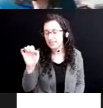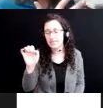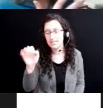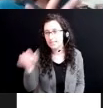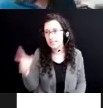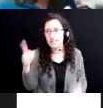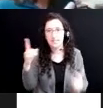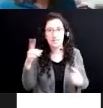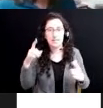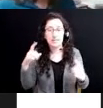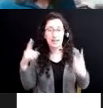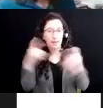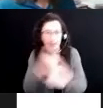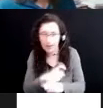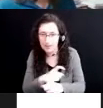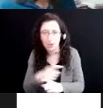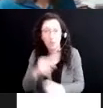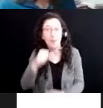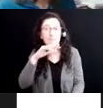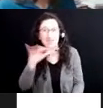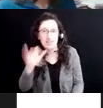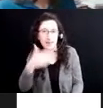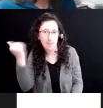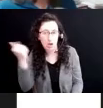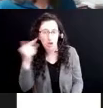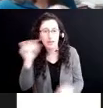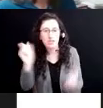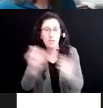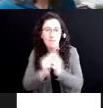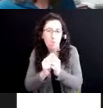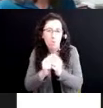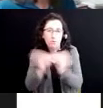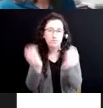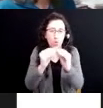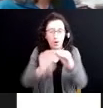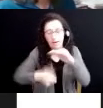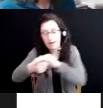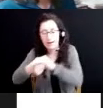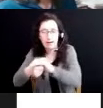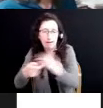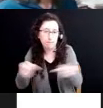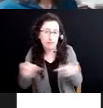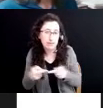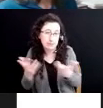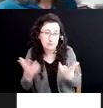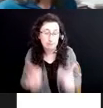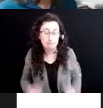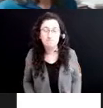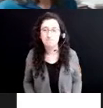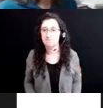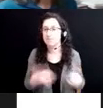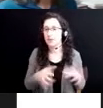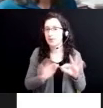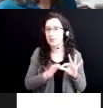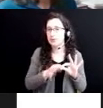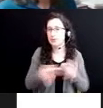complexity. Messy is better, provides those nooks and crannies and little micro habitat features that critters need